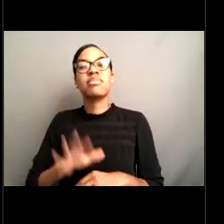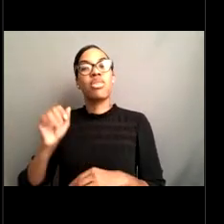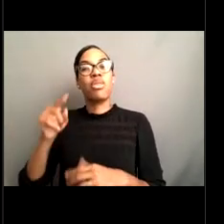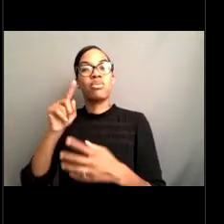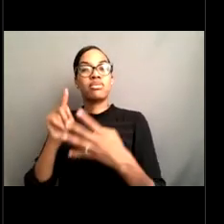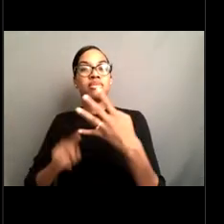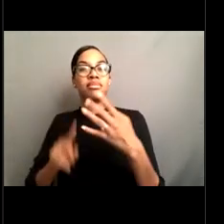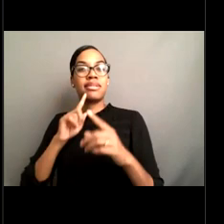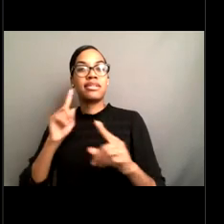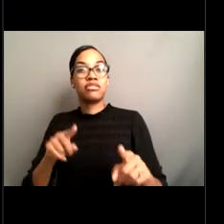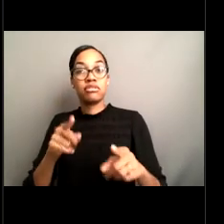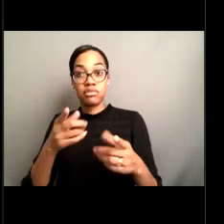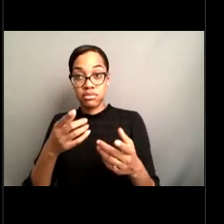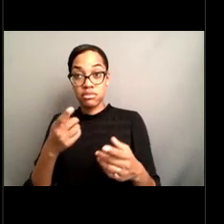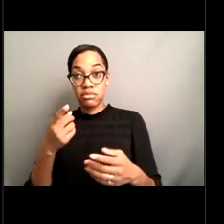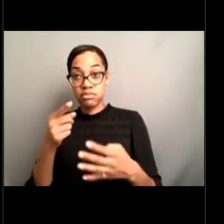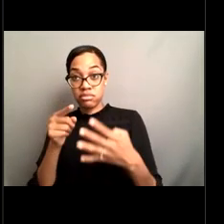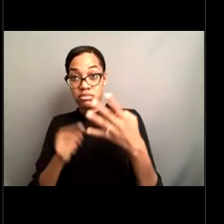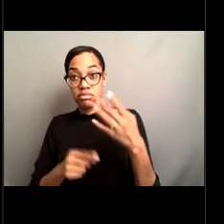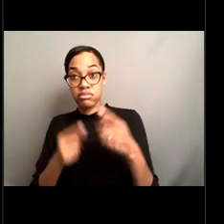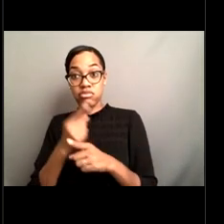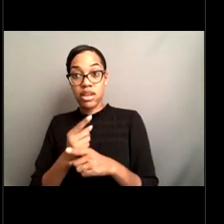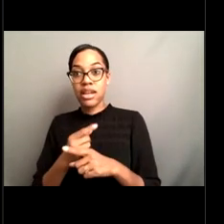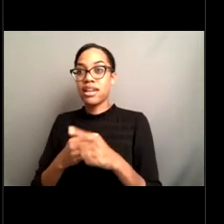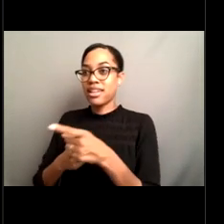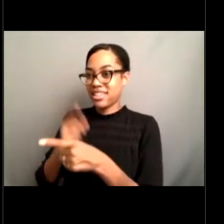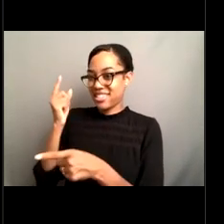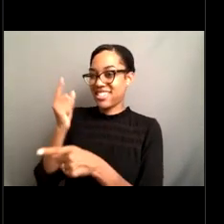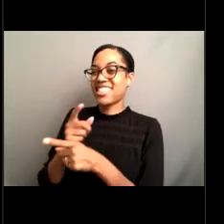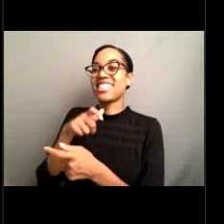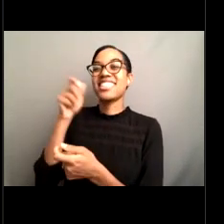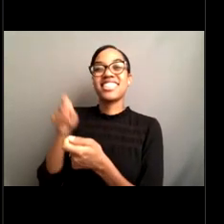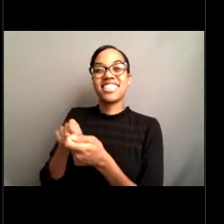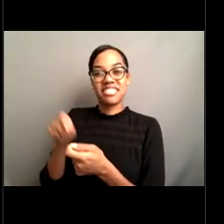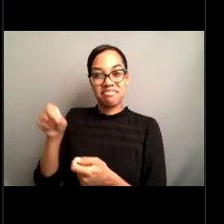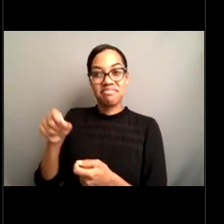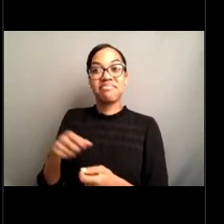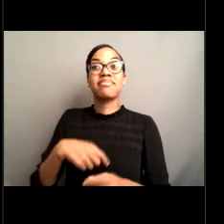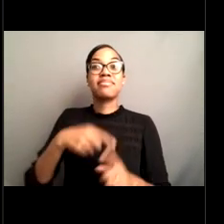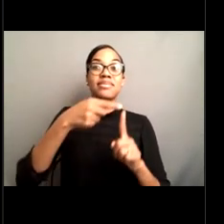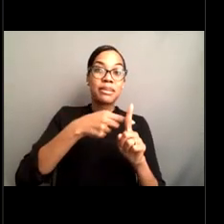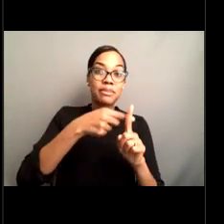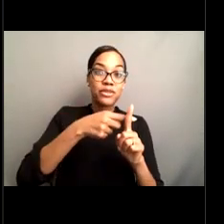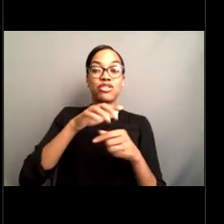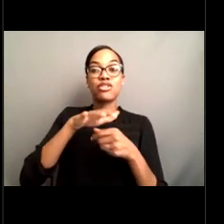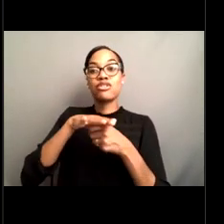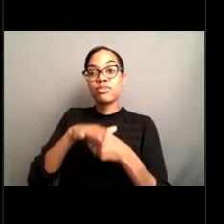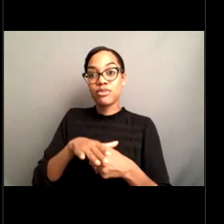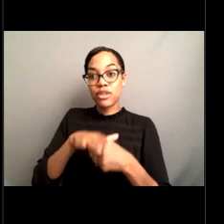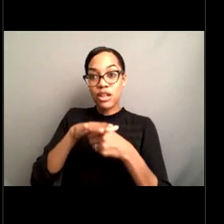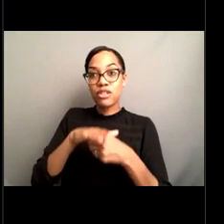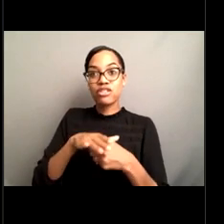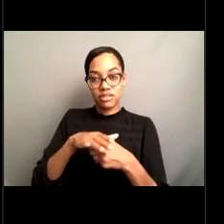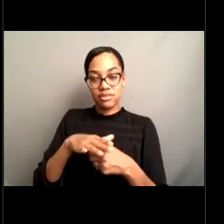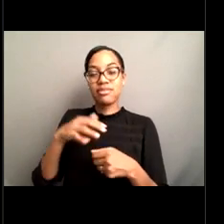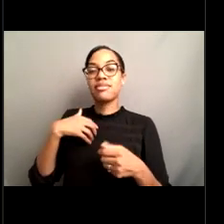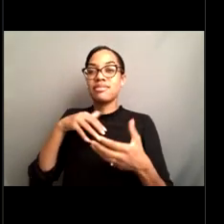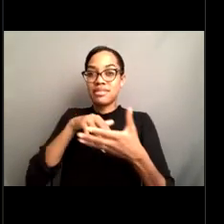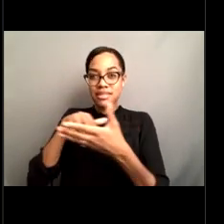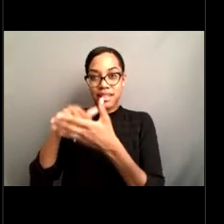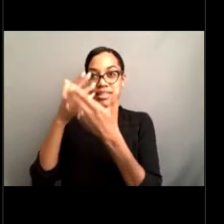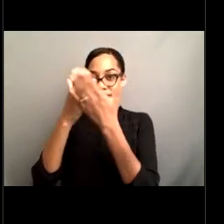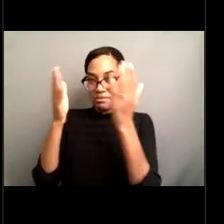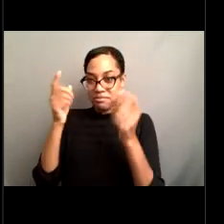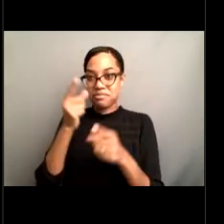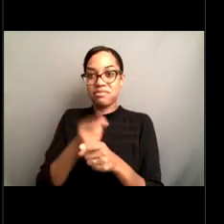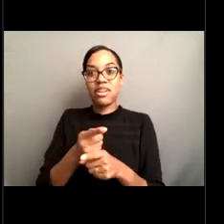of them right? Yeah, I mean, pretty much you got all the big ones. Temperature and pressure, those are the two big ones. We'll talk more about